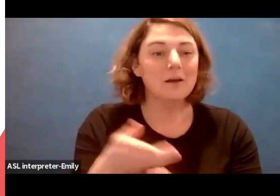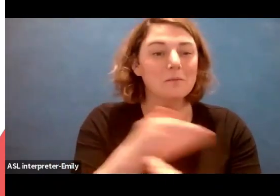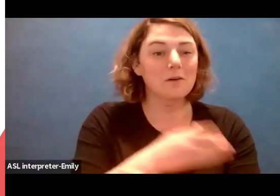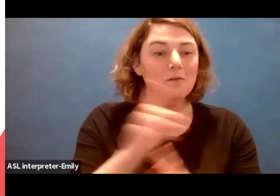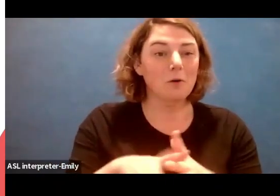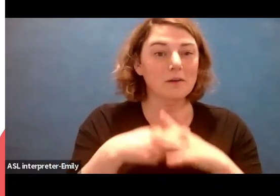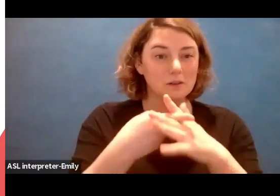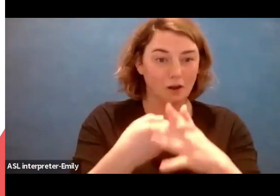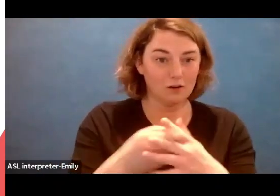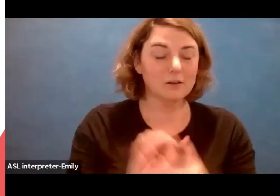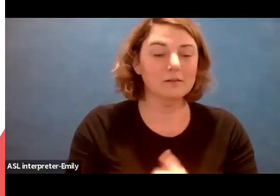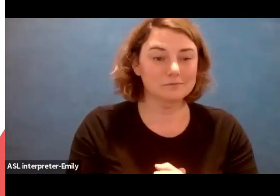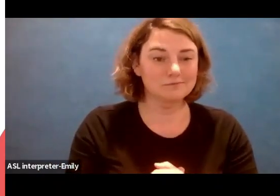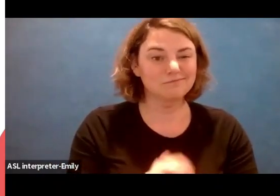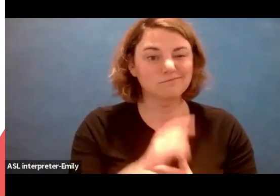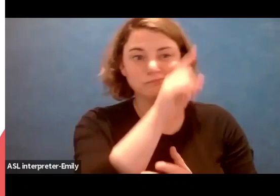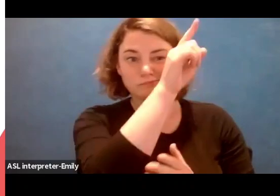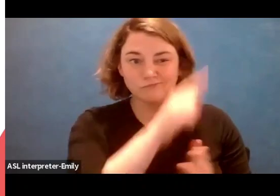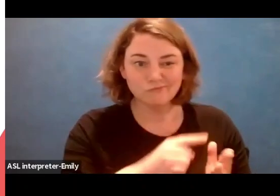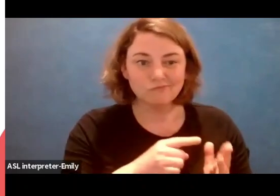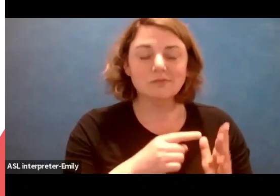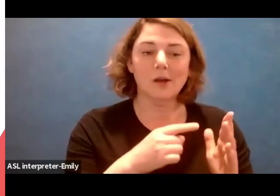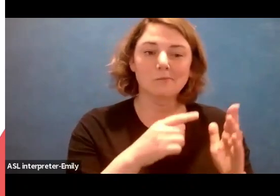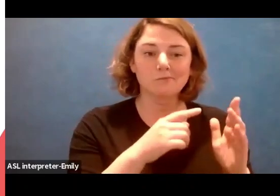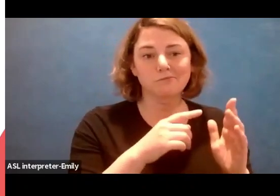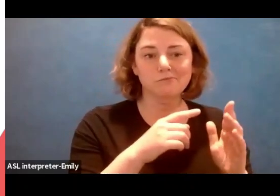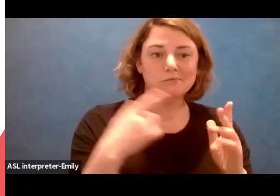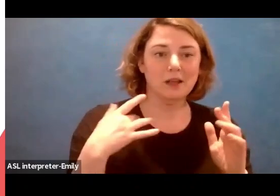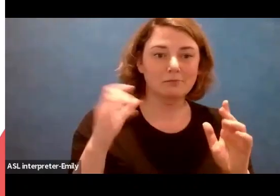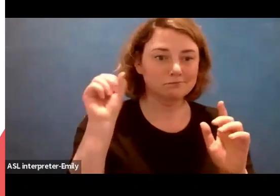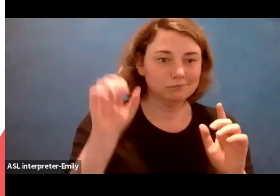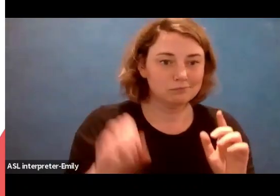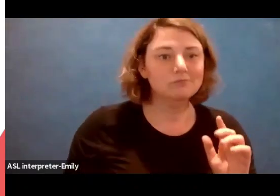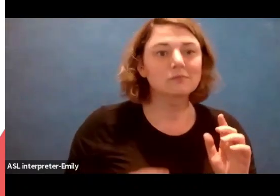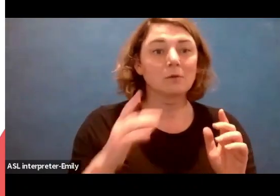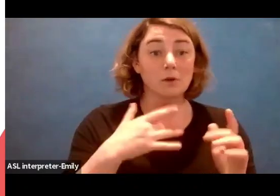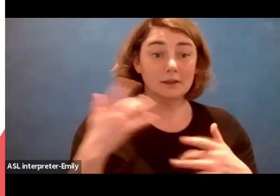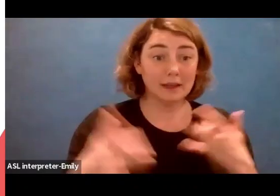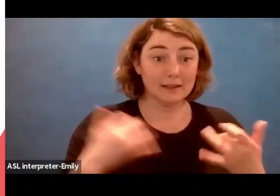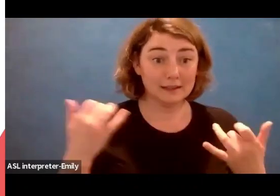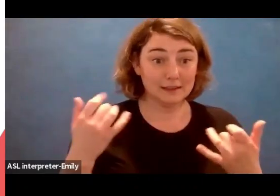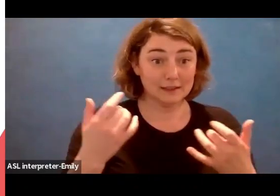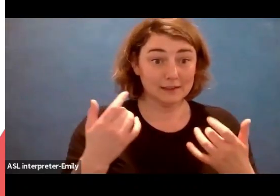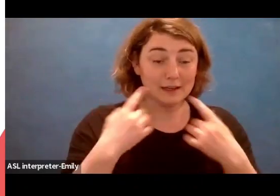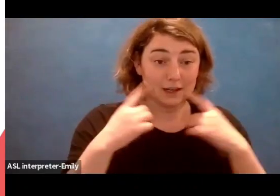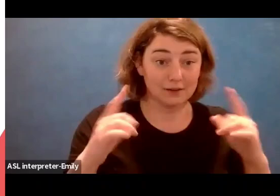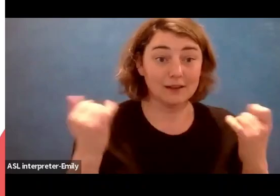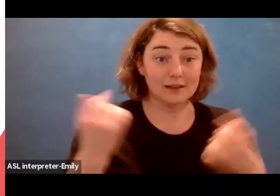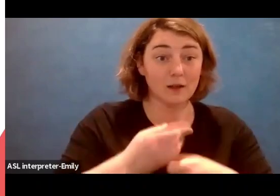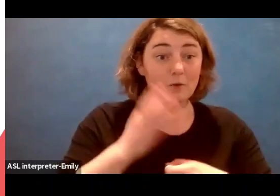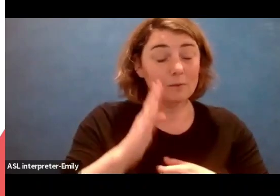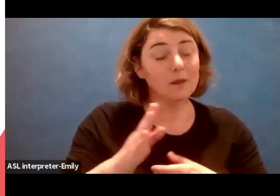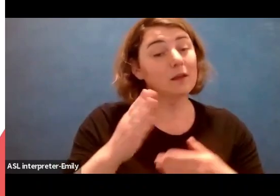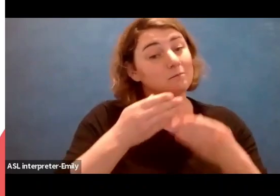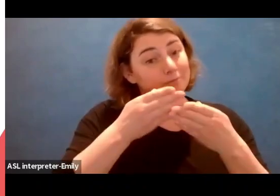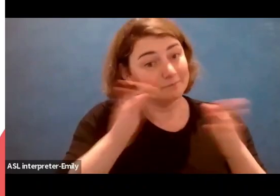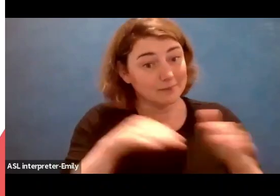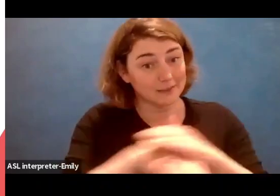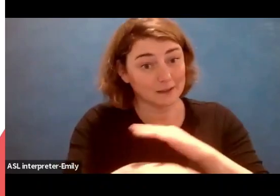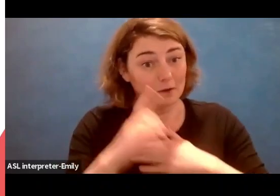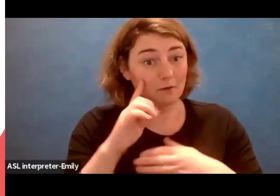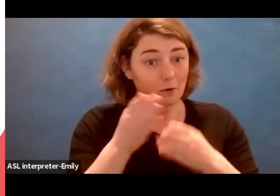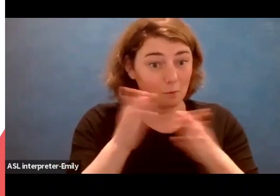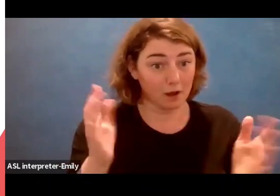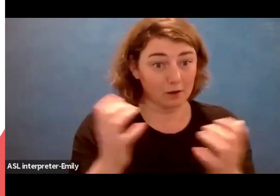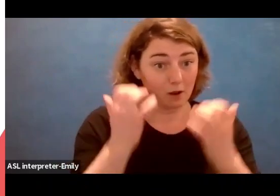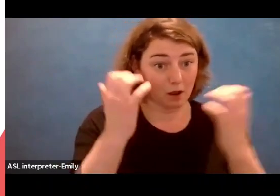start, we've got a few housekeeping items. We are excited to announce that today's webinar will be accessible to a wider audience.